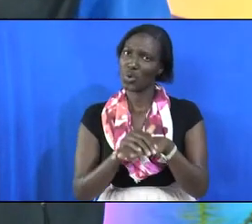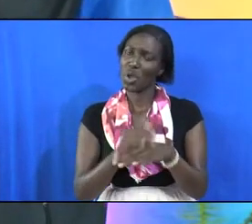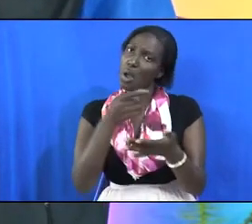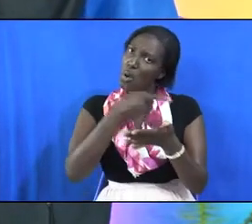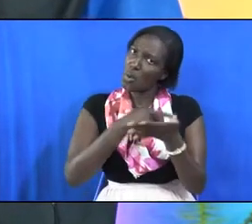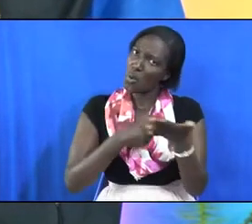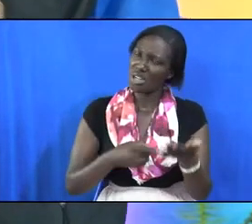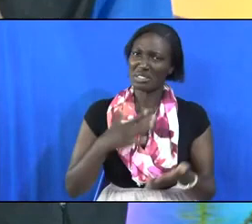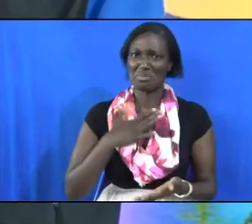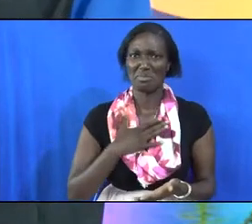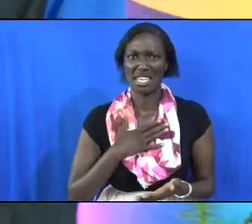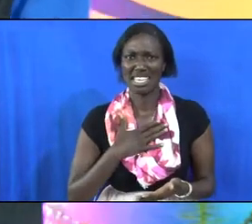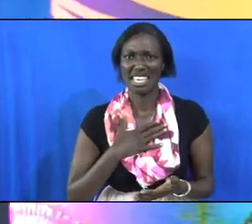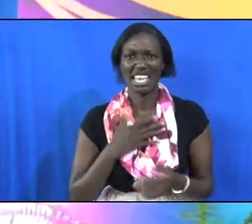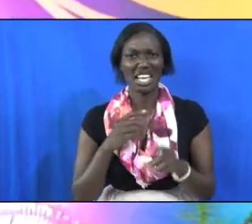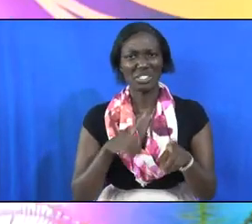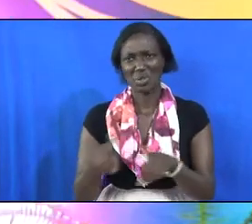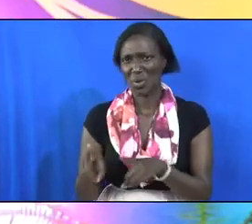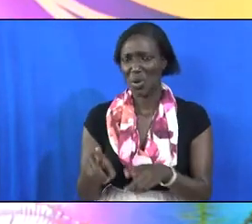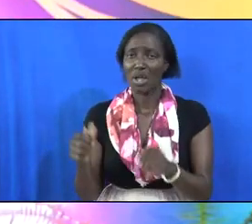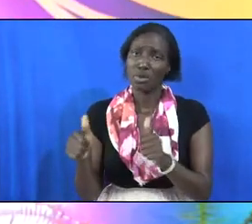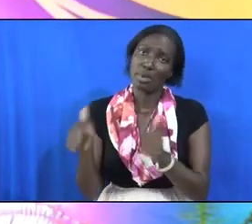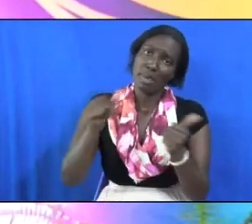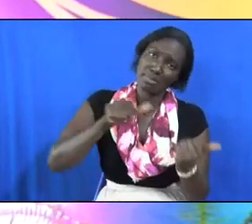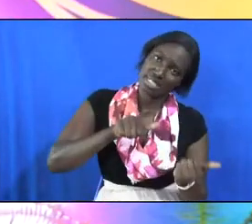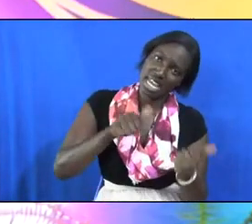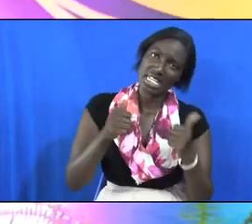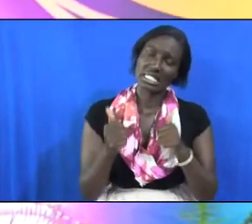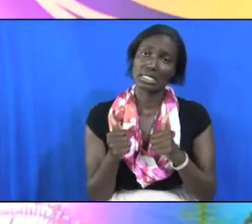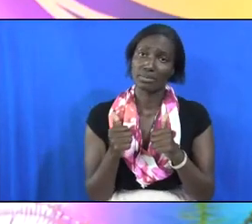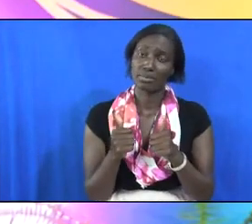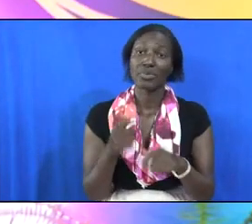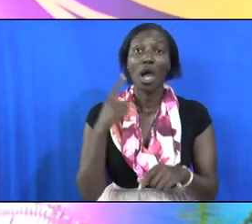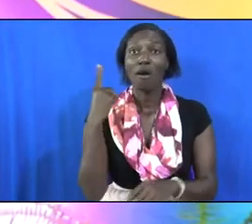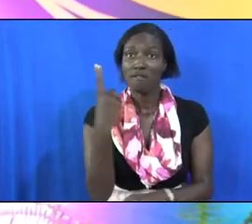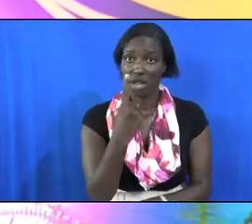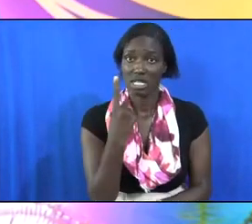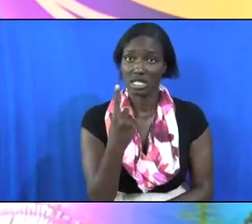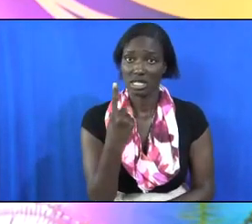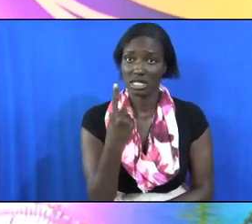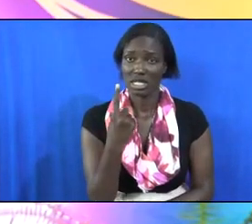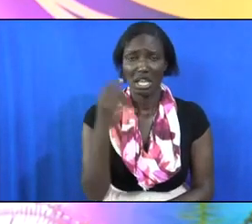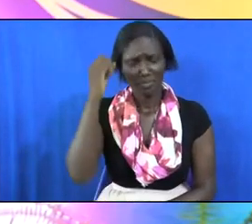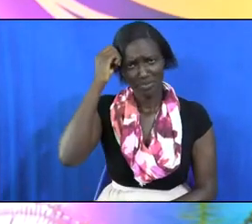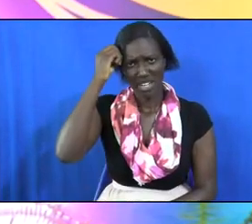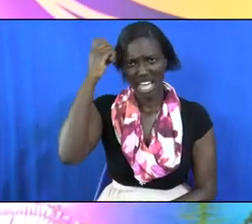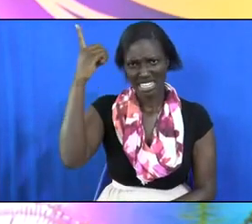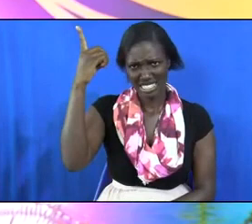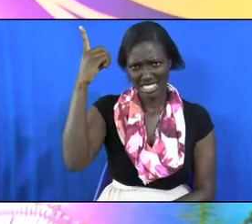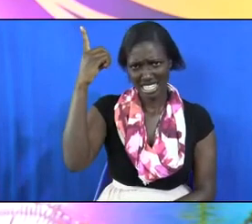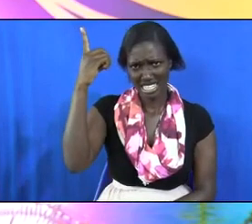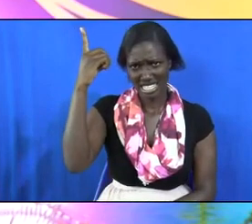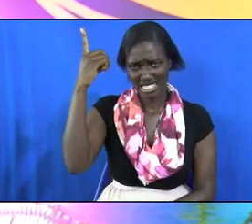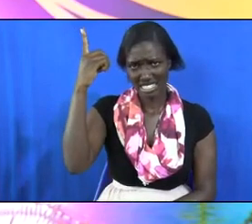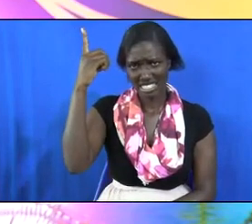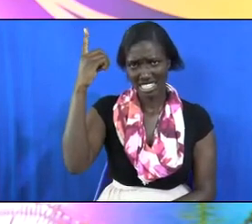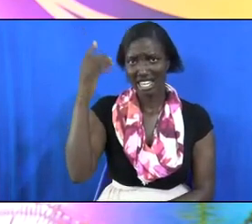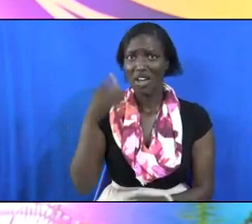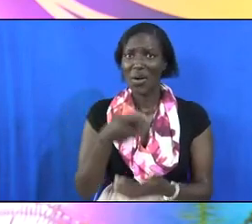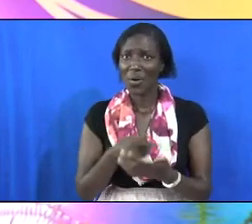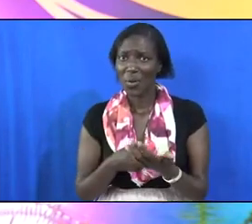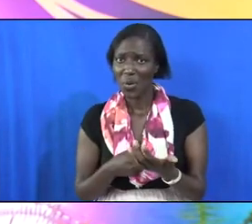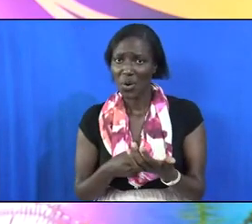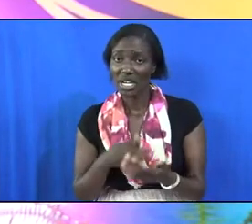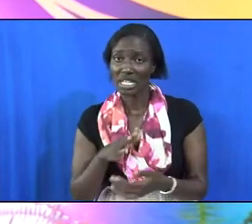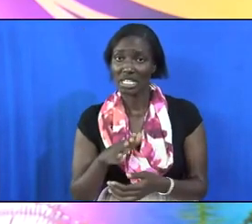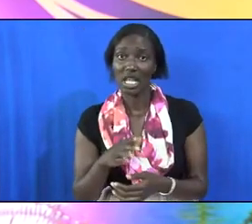be baptized? First of all, when you need to get to understand what sin is, and then that